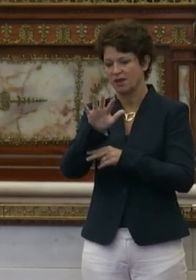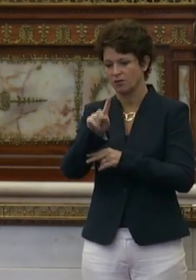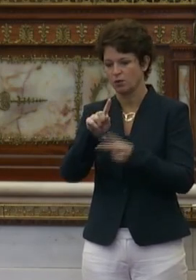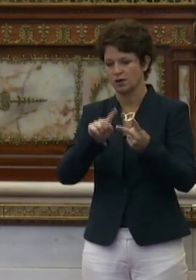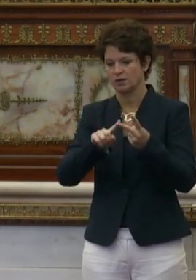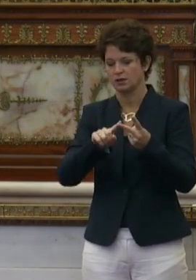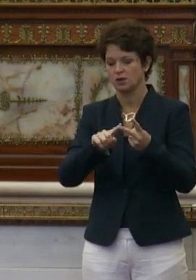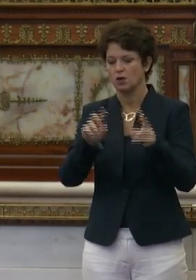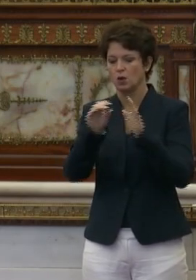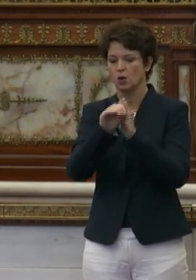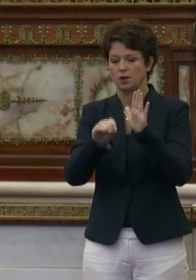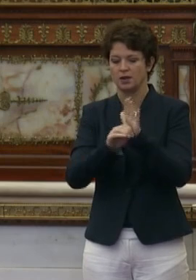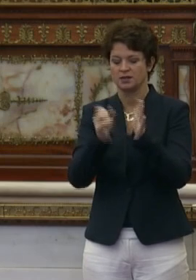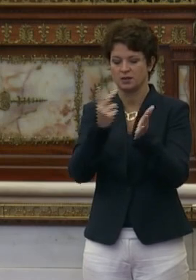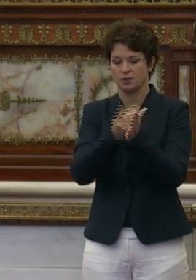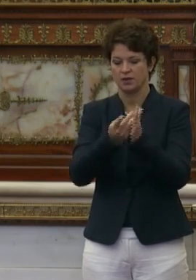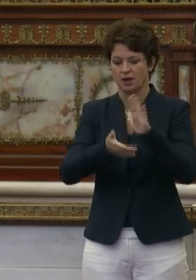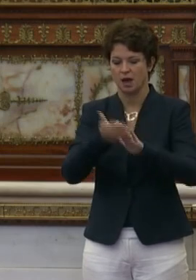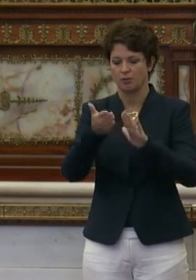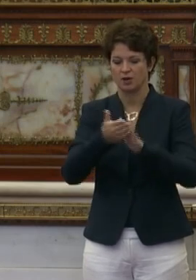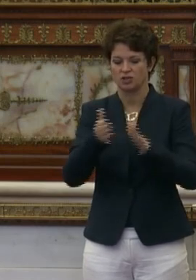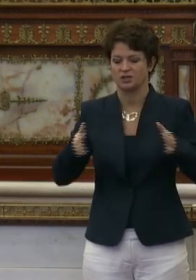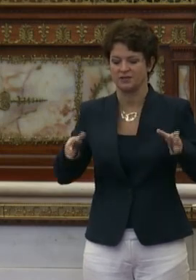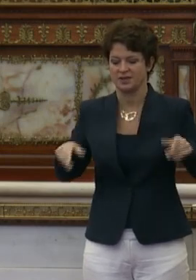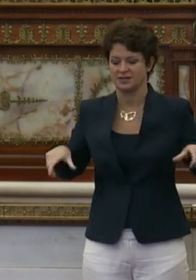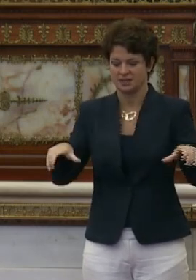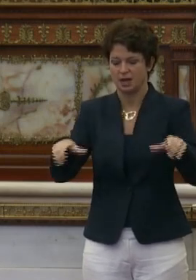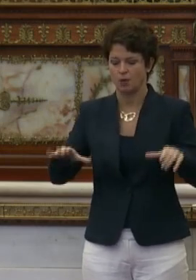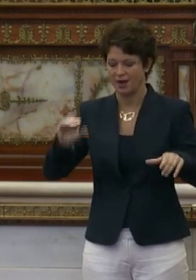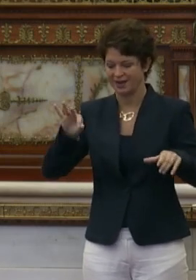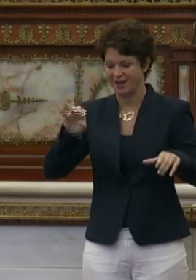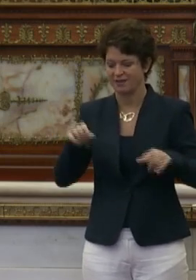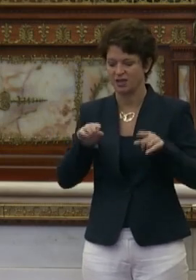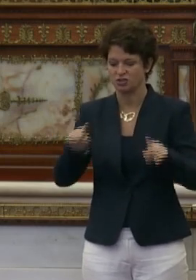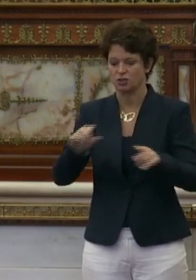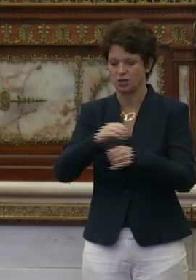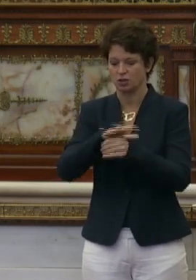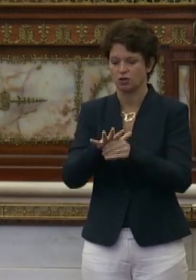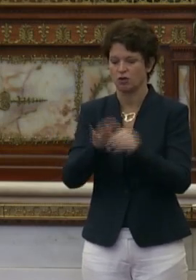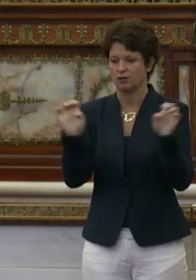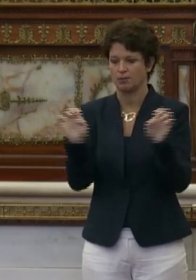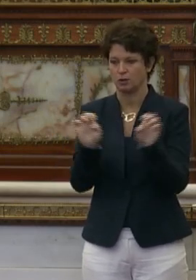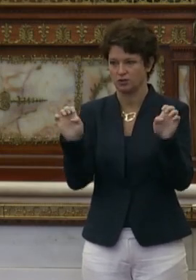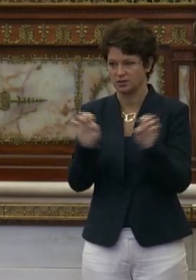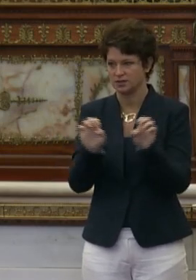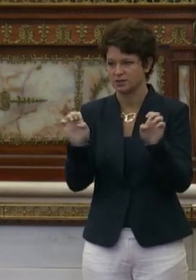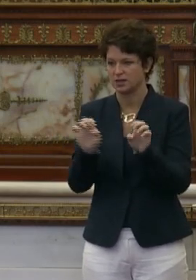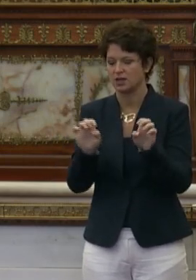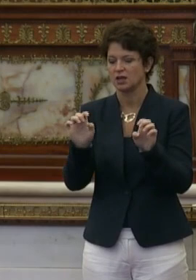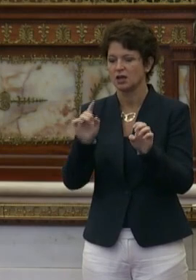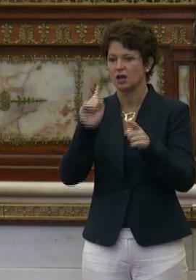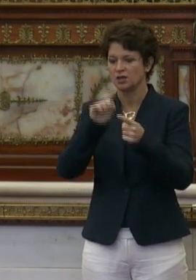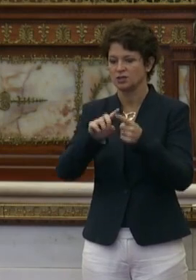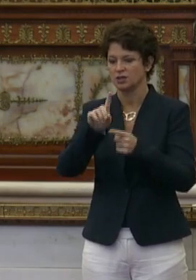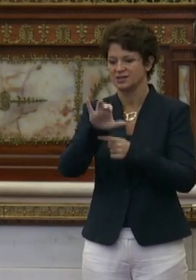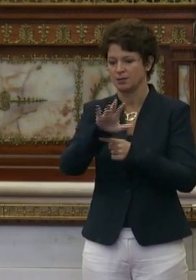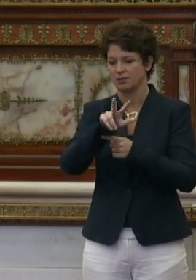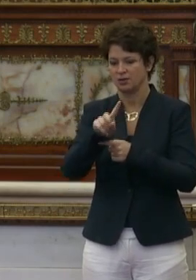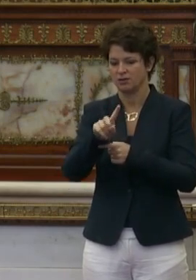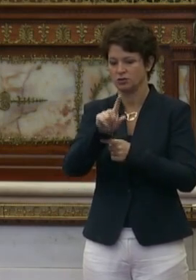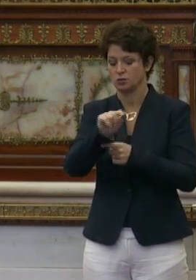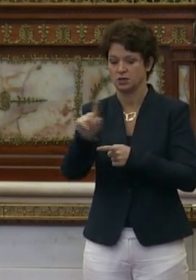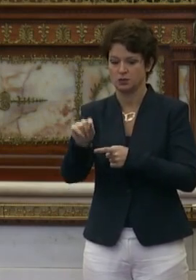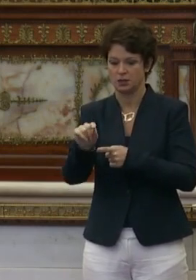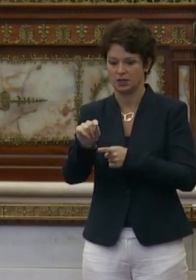200351, entitled an ordinance authorizing the operation of sidewalk cafes during the COVID-19 emergency until December 31,